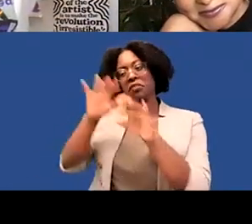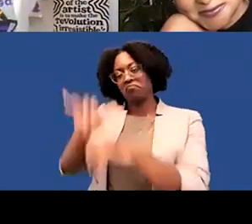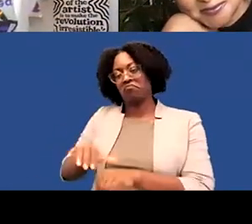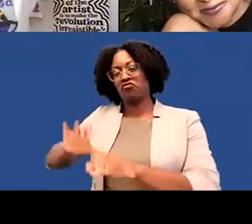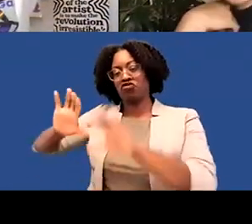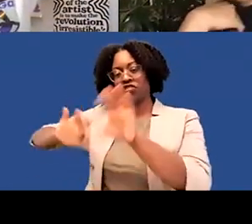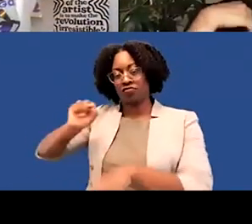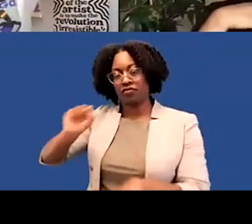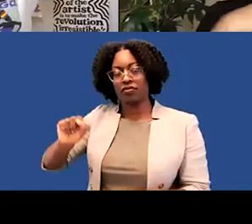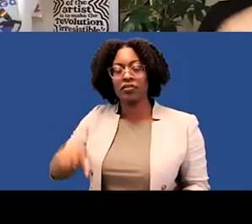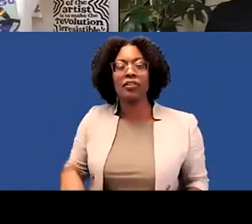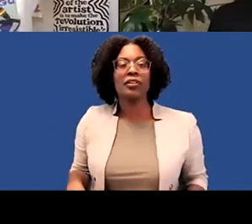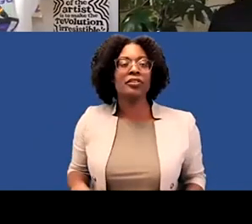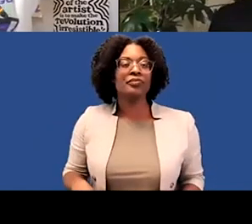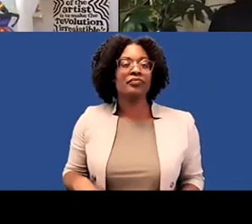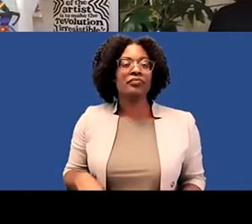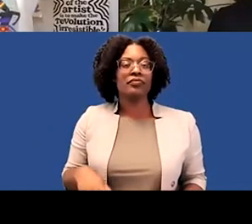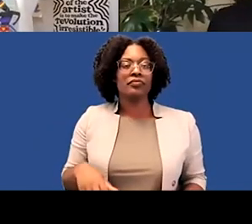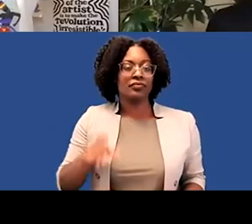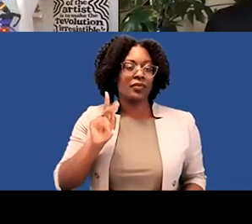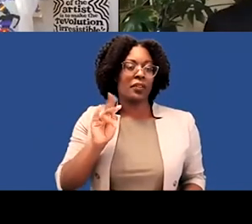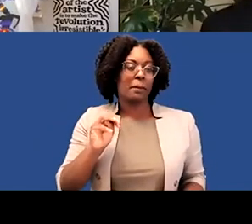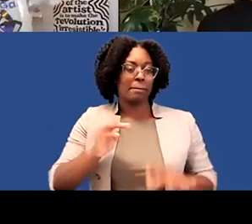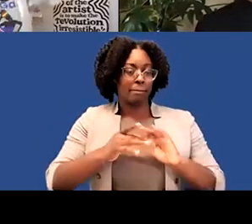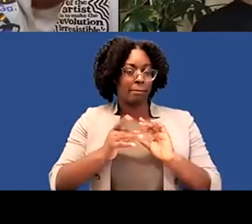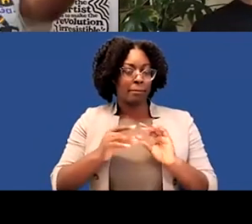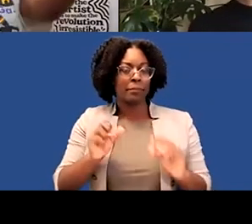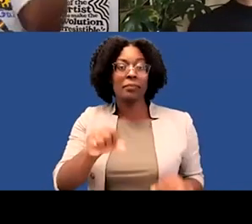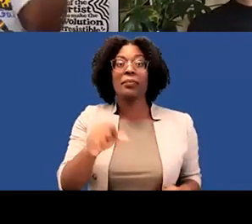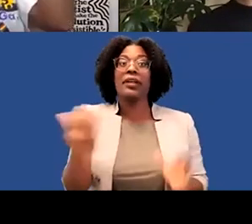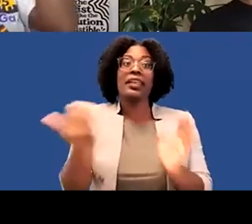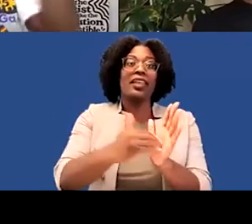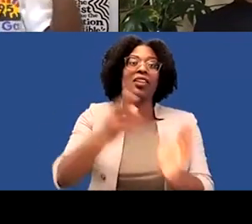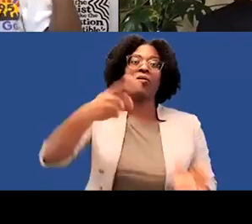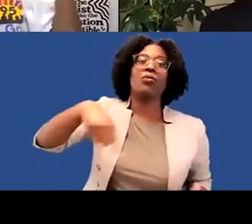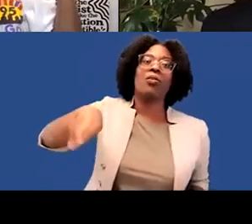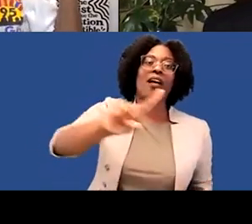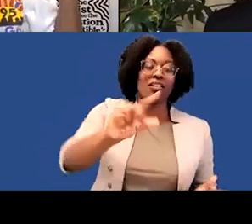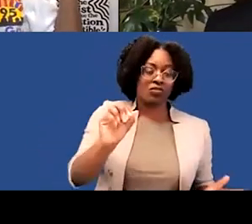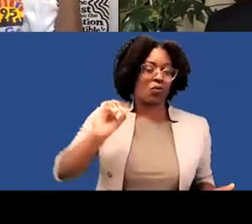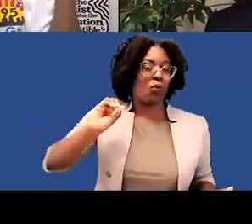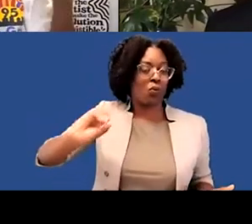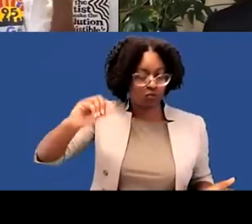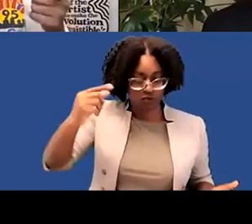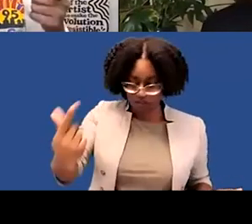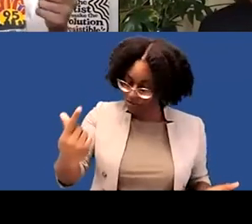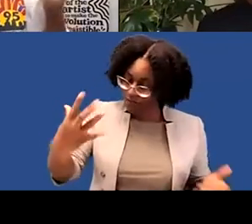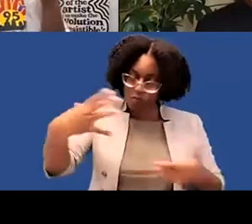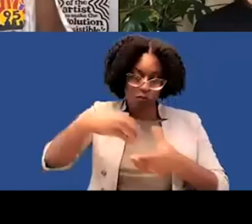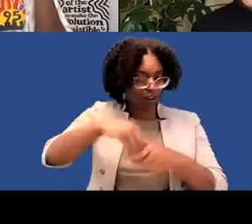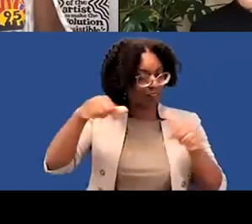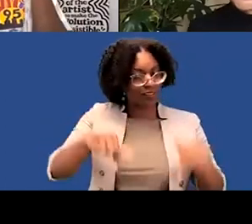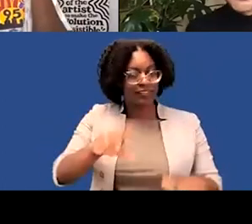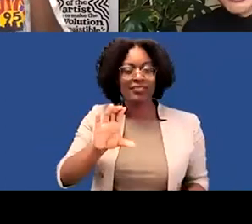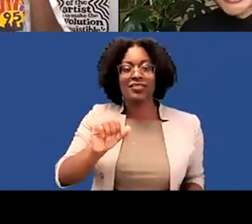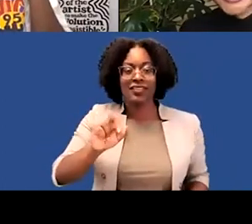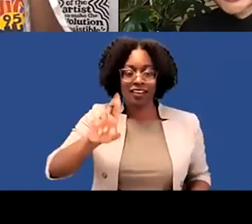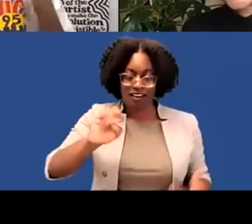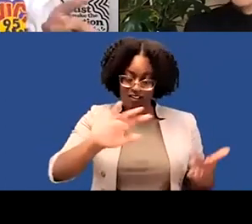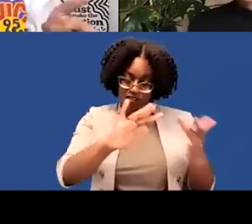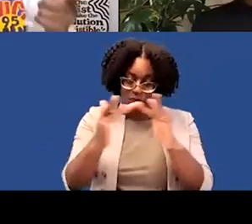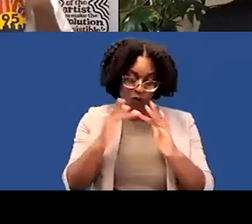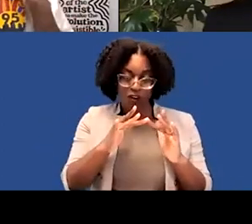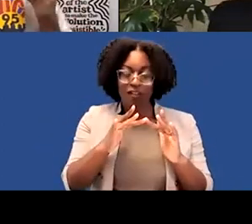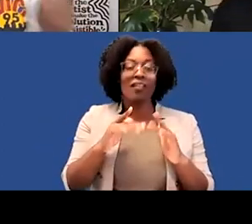I'm not sure if we said that, but just again to echo it, y'all are the OGs, a part of our care network, a part of this book, of course, but an even